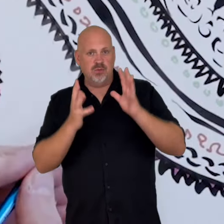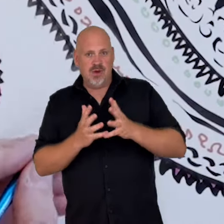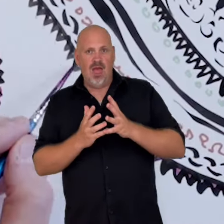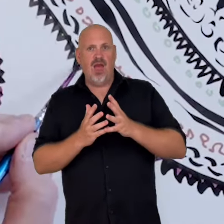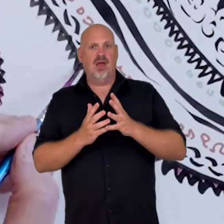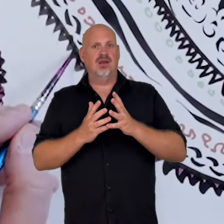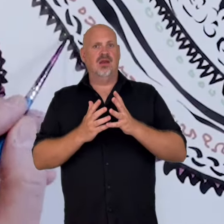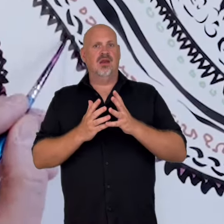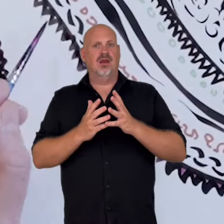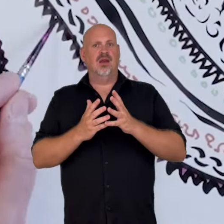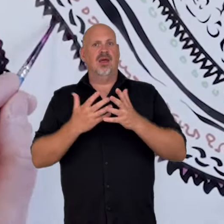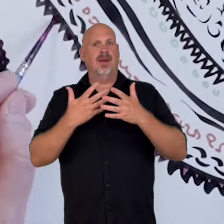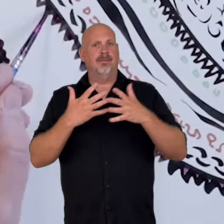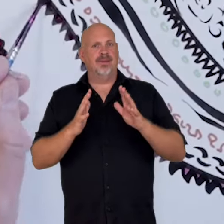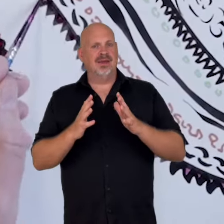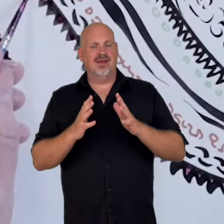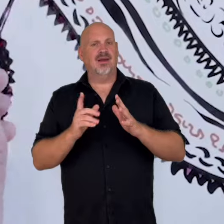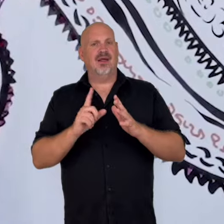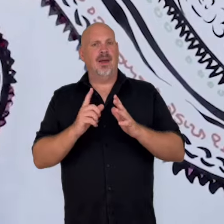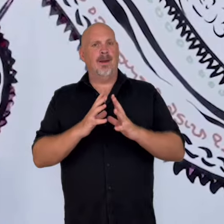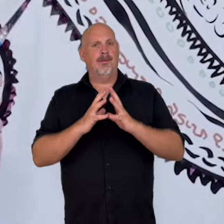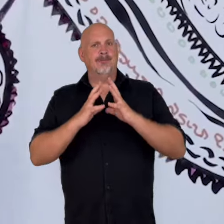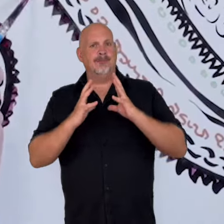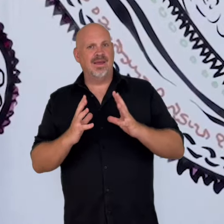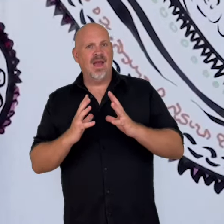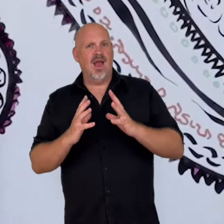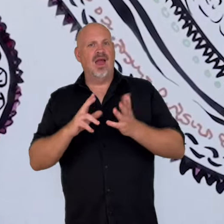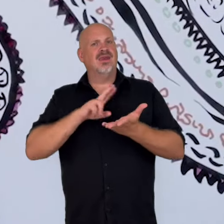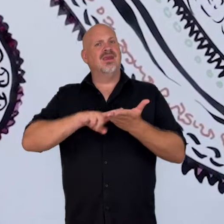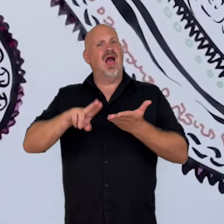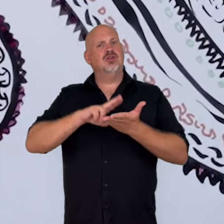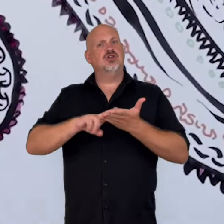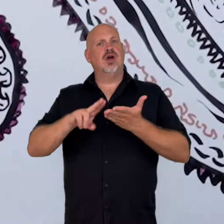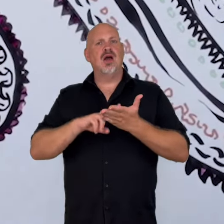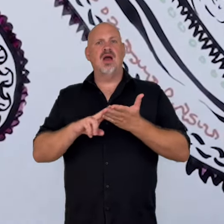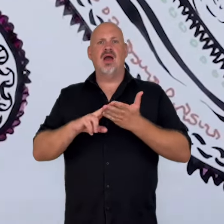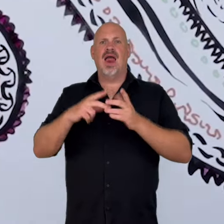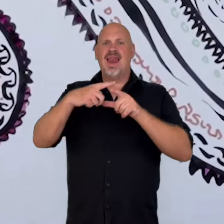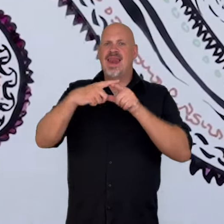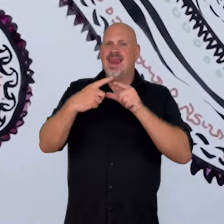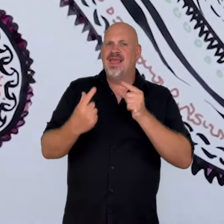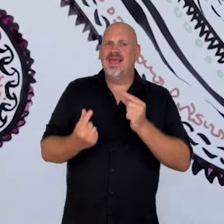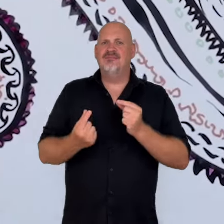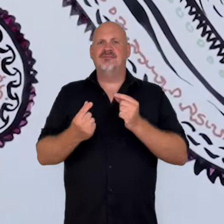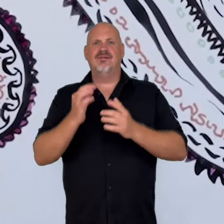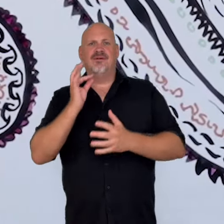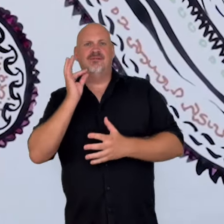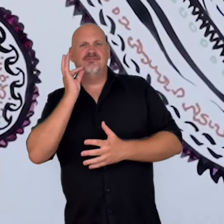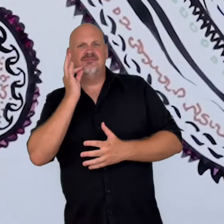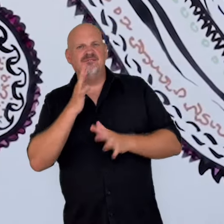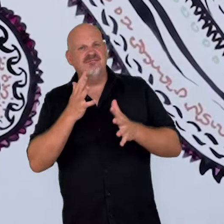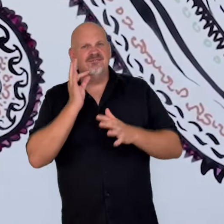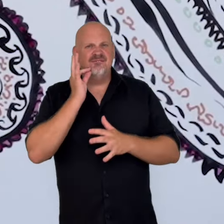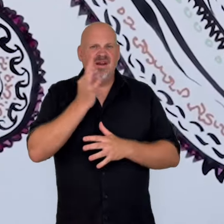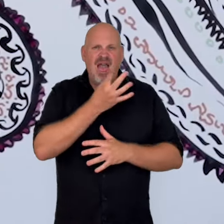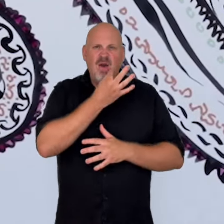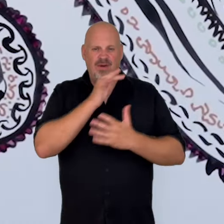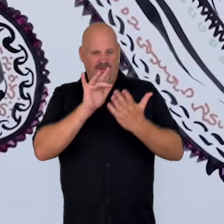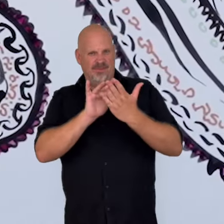drawing, which is a really, I find, a very nourishing and fulfilling thing to do. It's not about